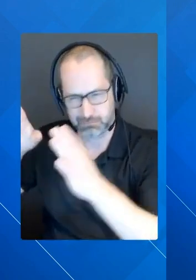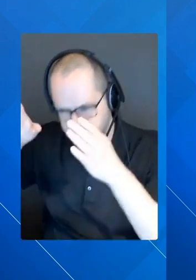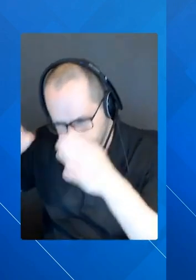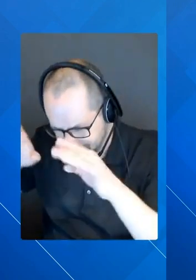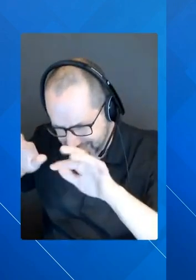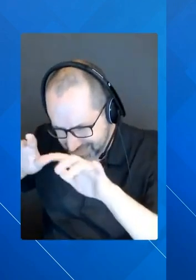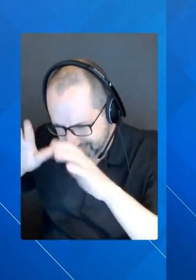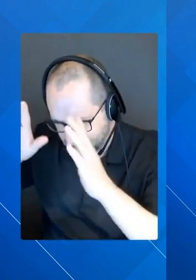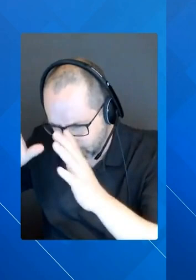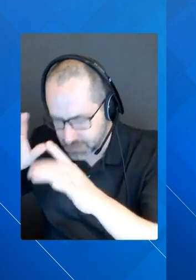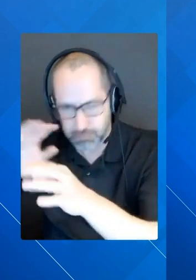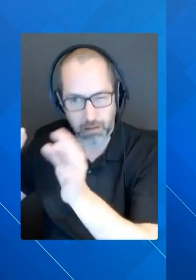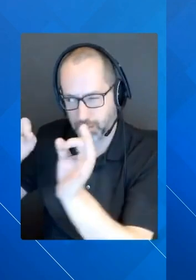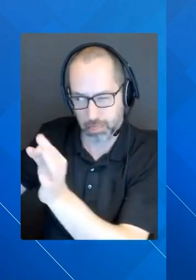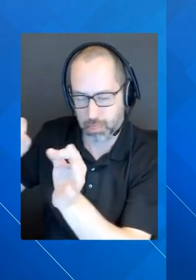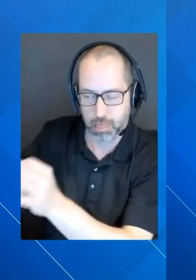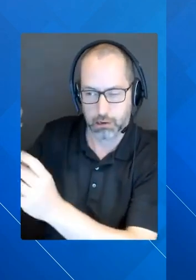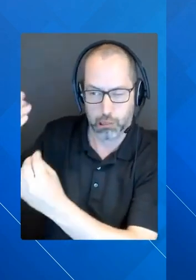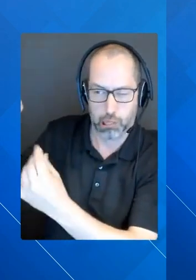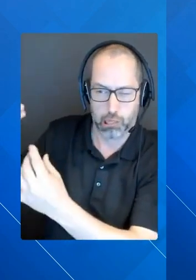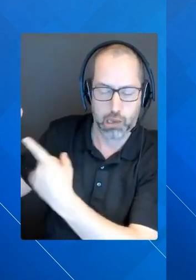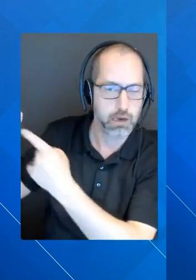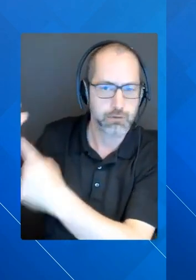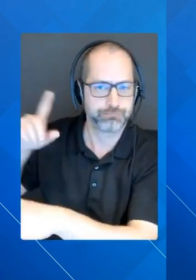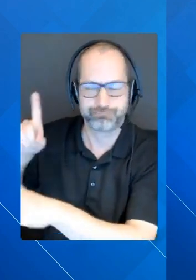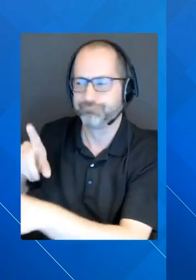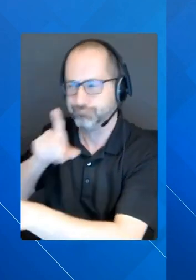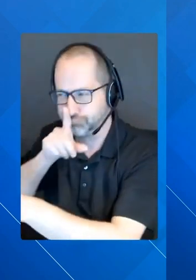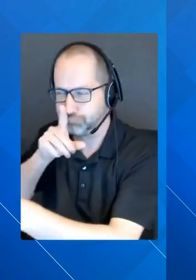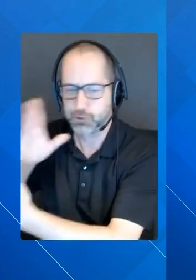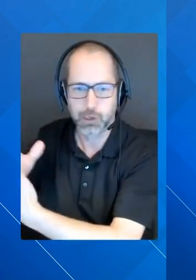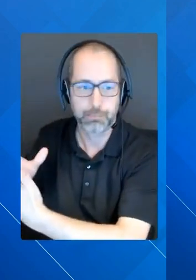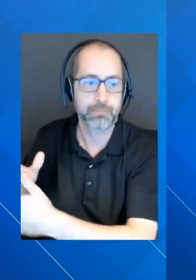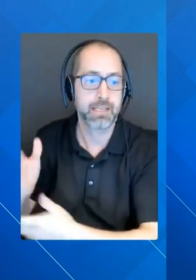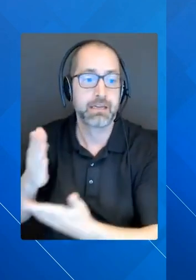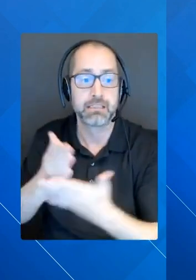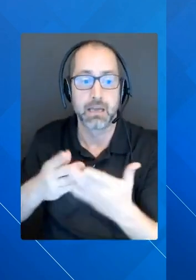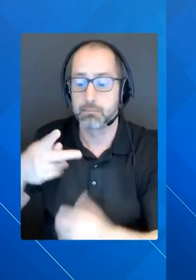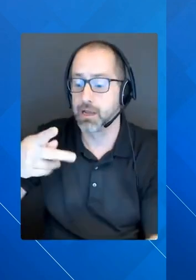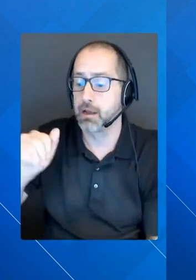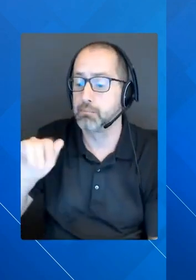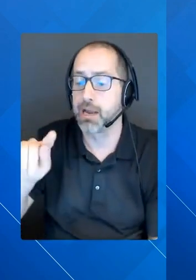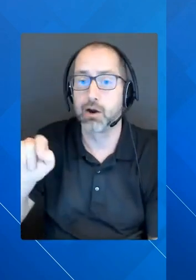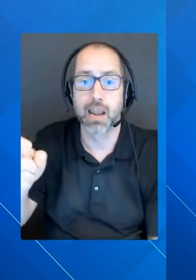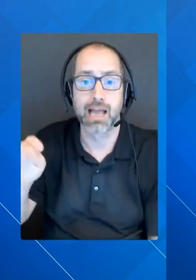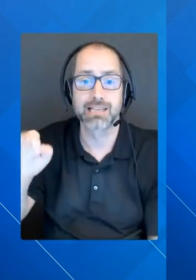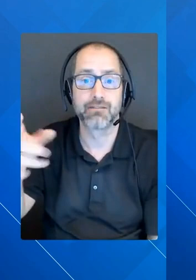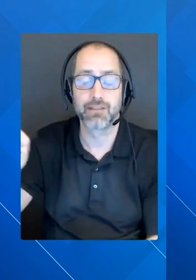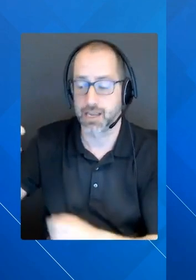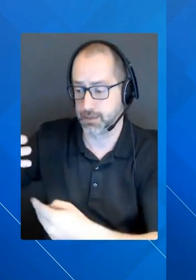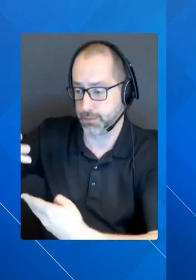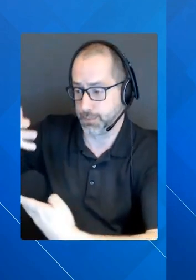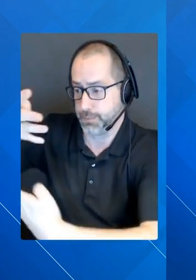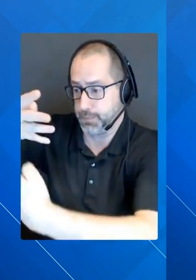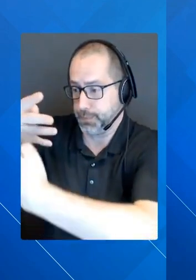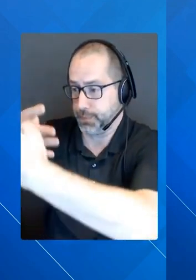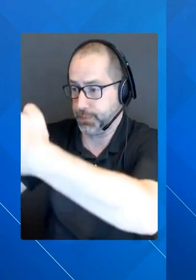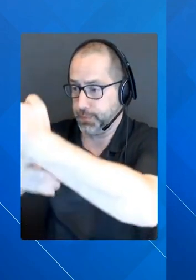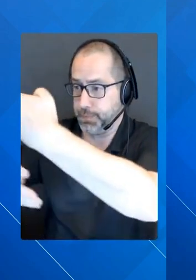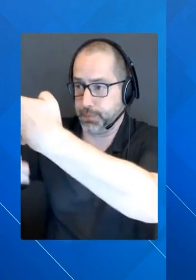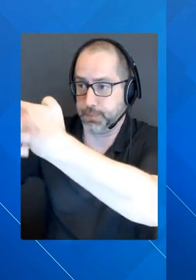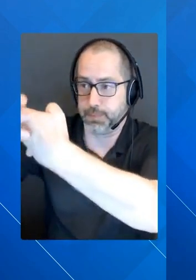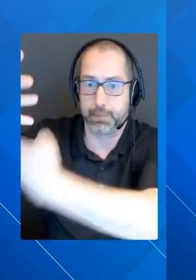even read text on the page. Some animations, like parallax effects, can even cause vertigo and nausea.